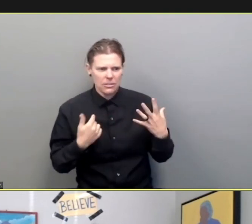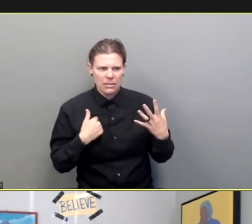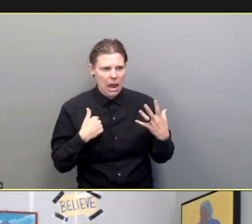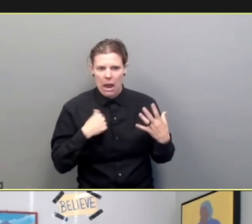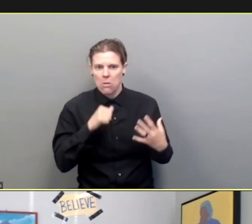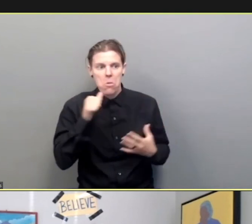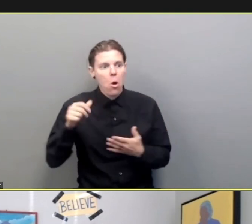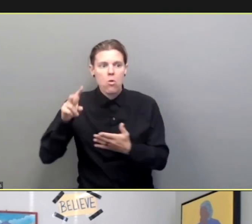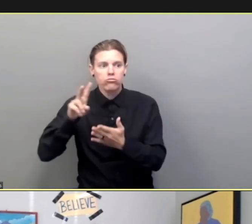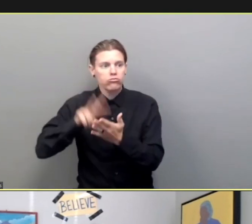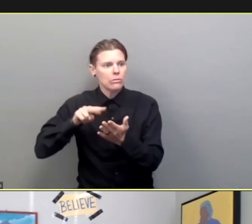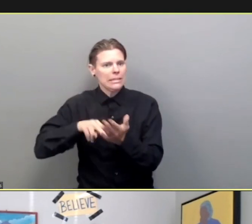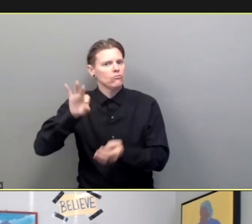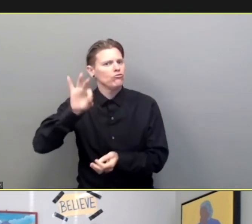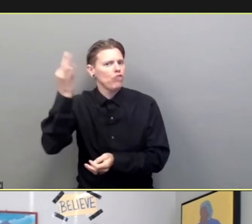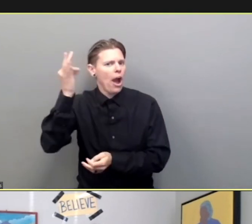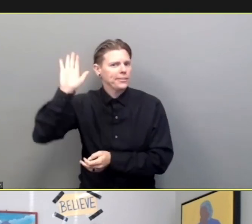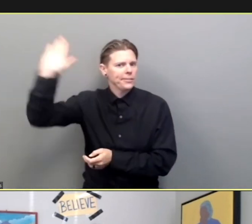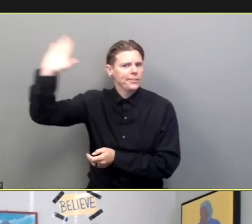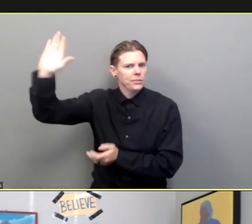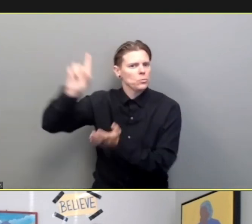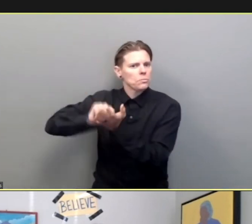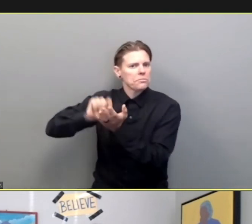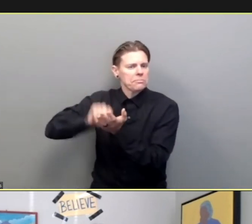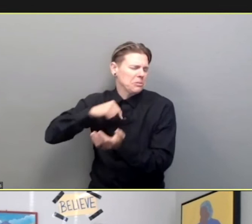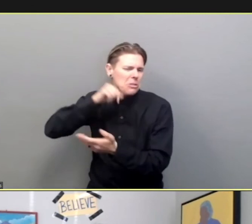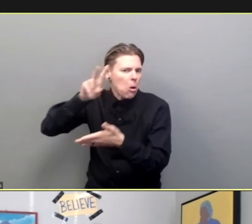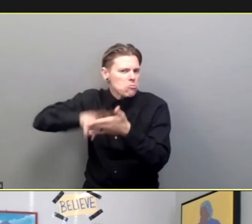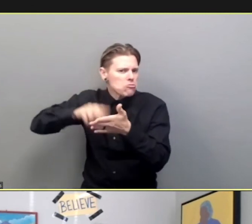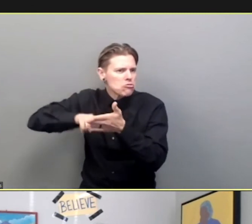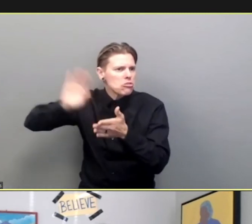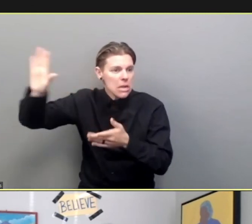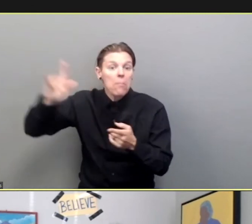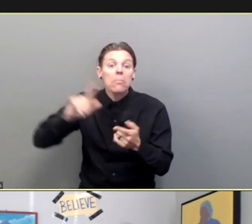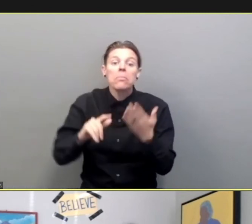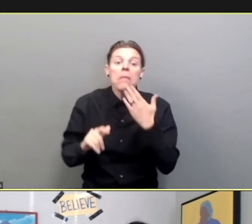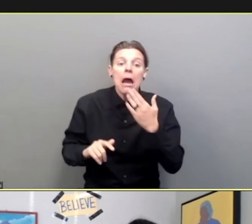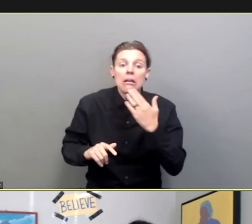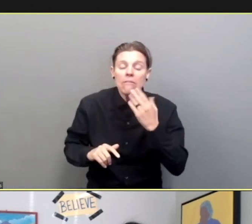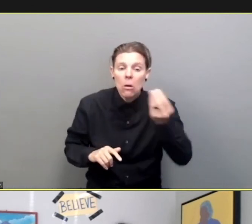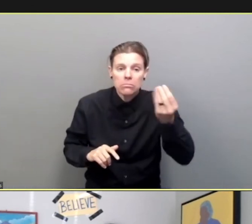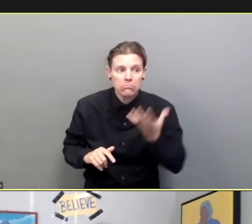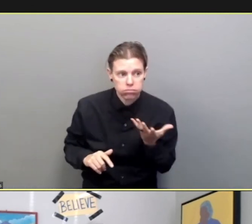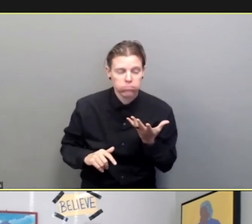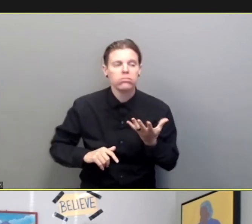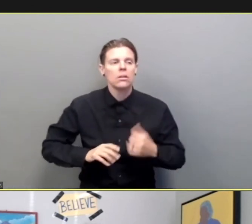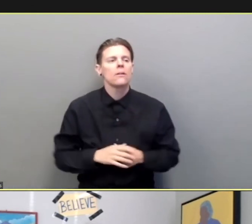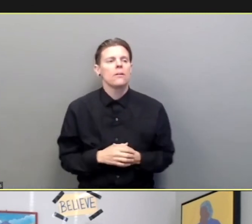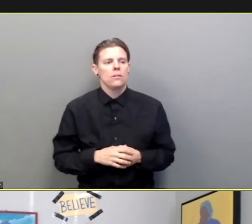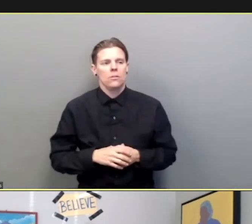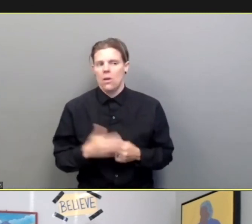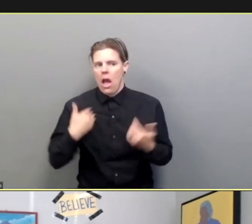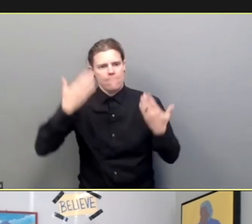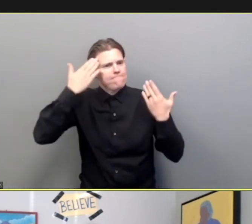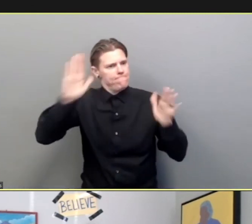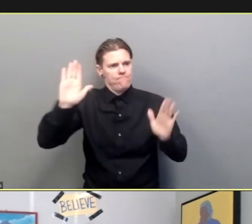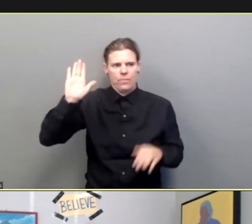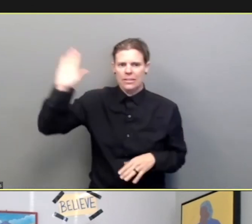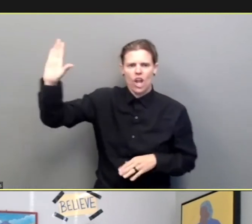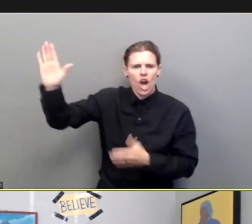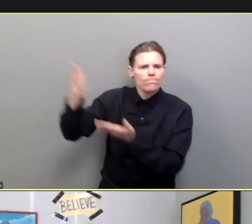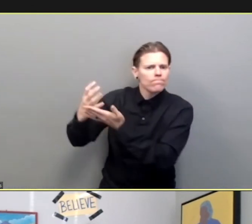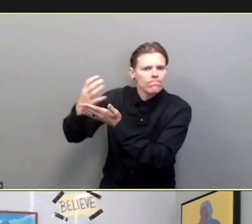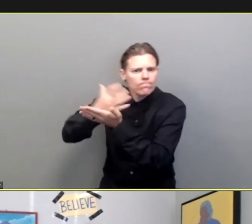anymore. And yeah, so we don't have access to the data. It's a French